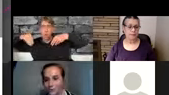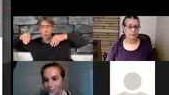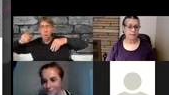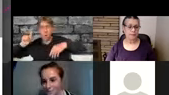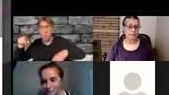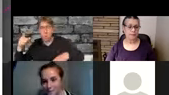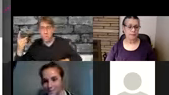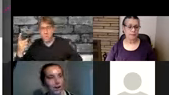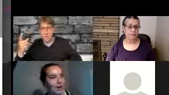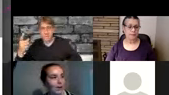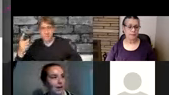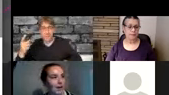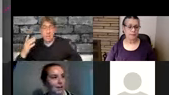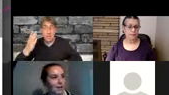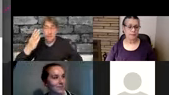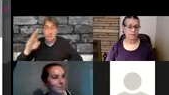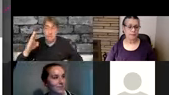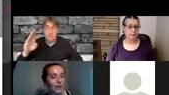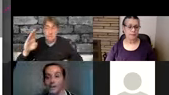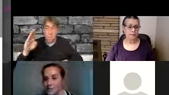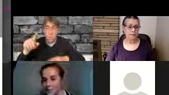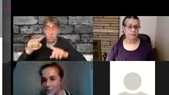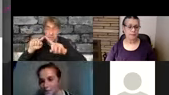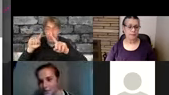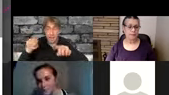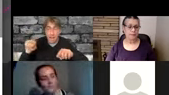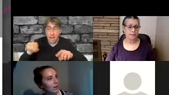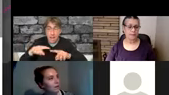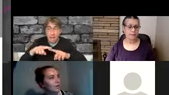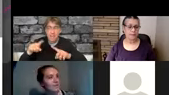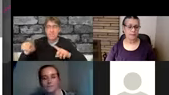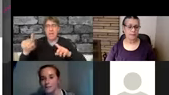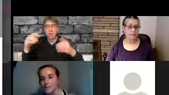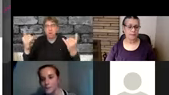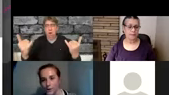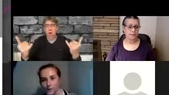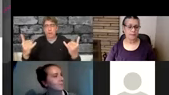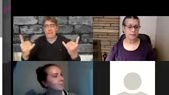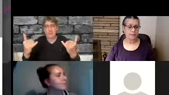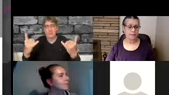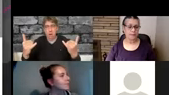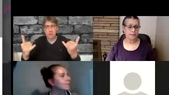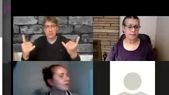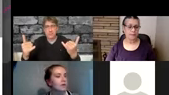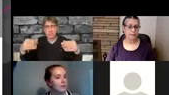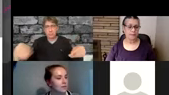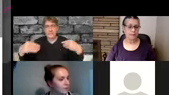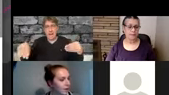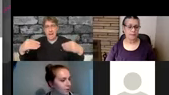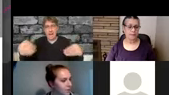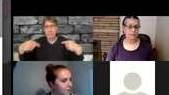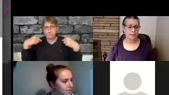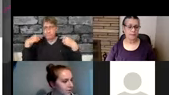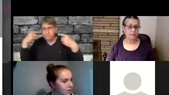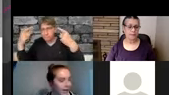blue diamond are current MBTA retailers that are part of the system as of January. So